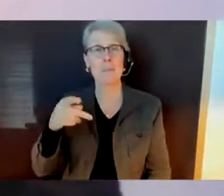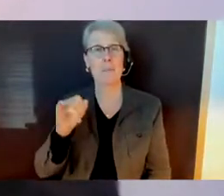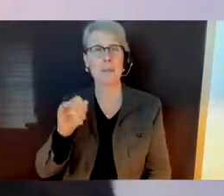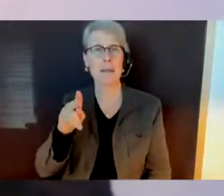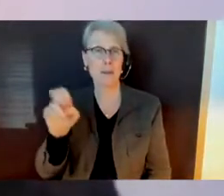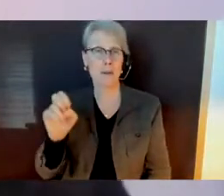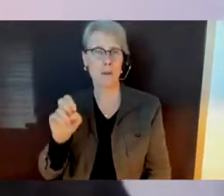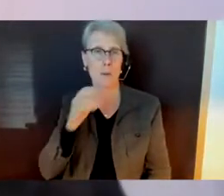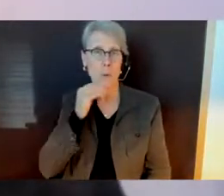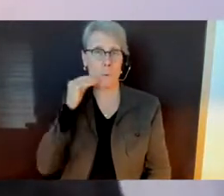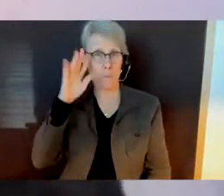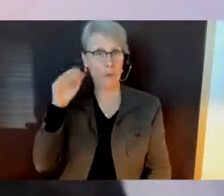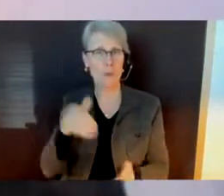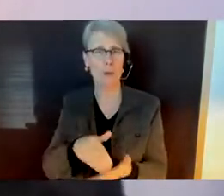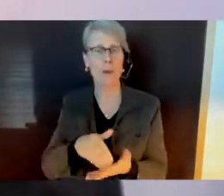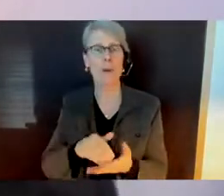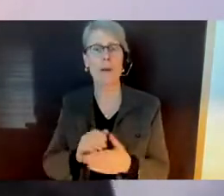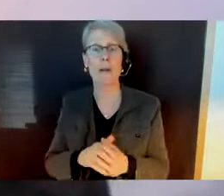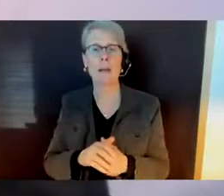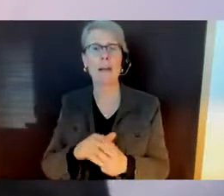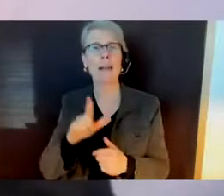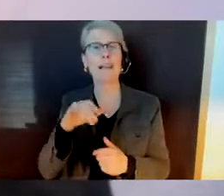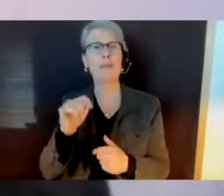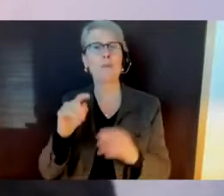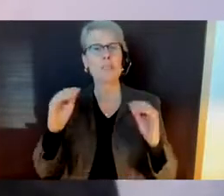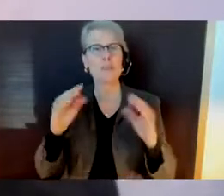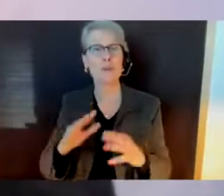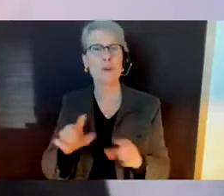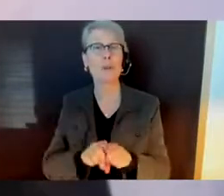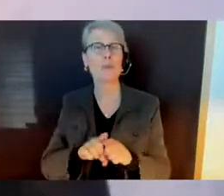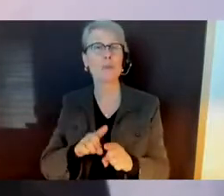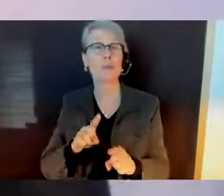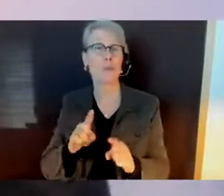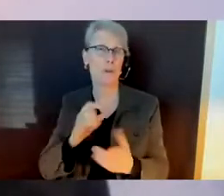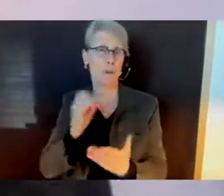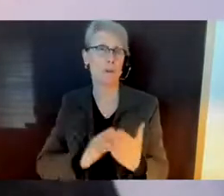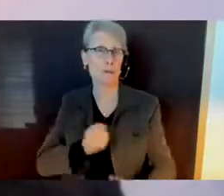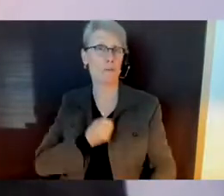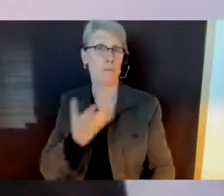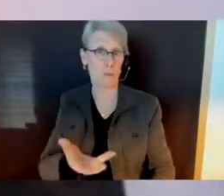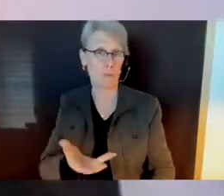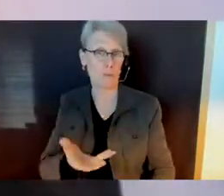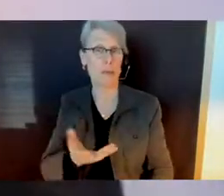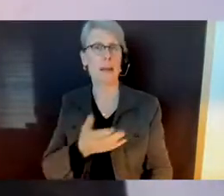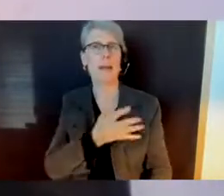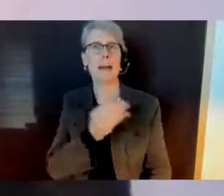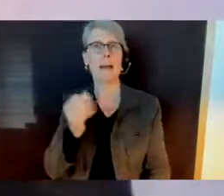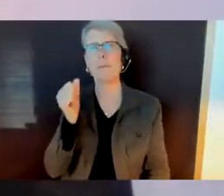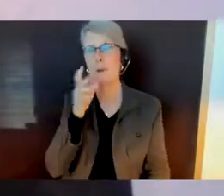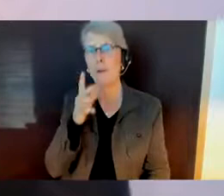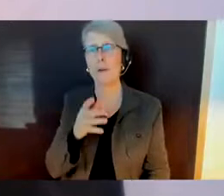from Montreal. I'm a literature teacher and also a spoken word artist and a mother